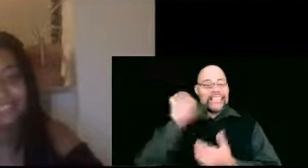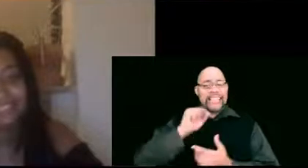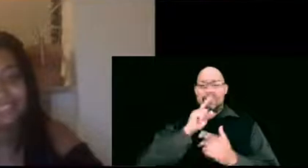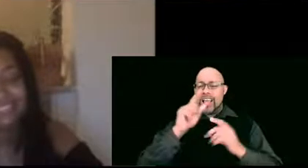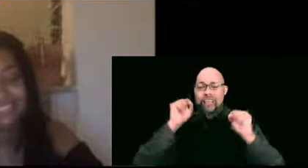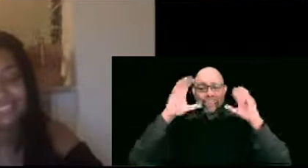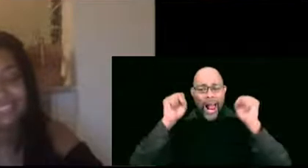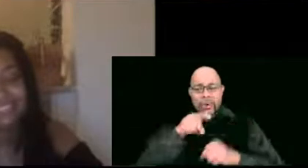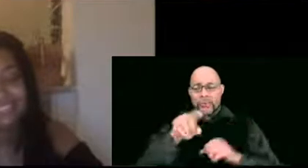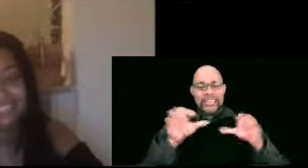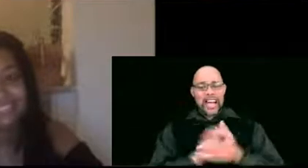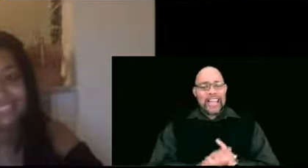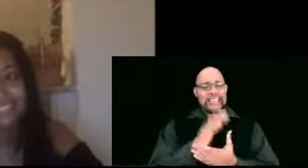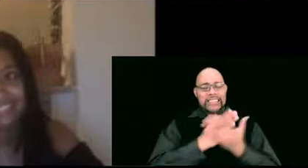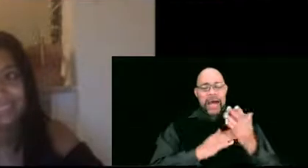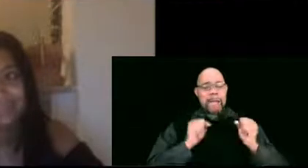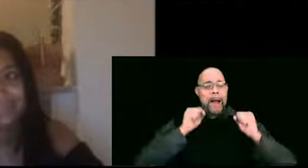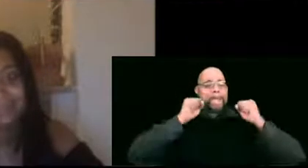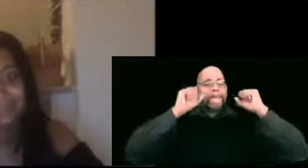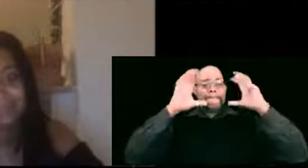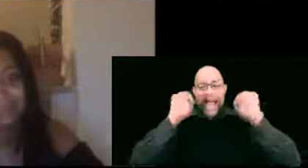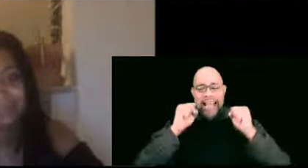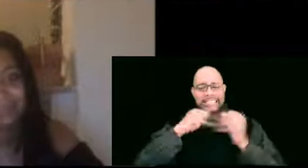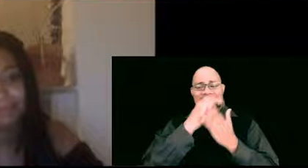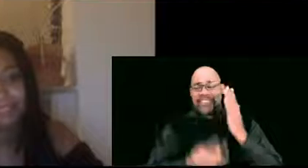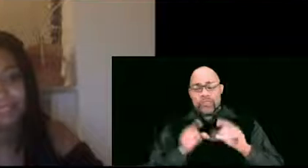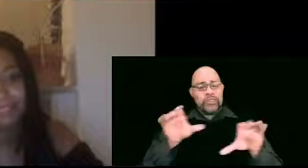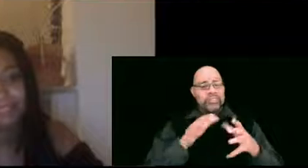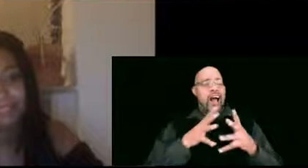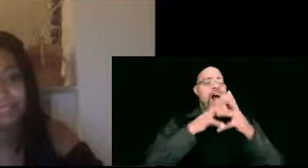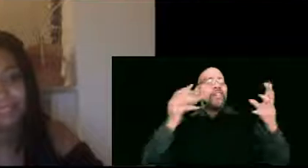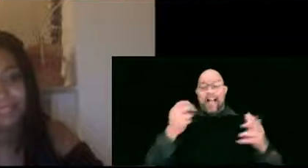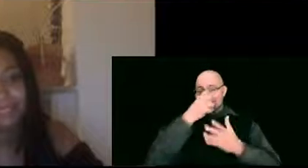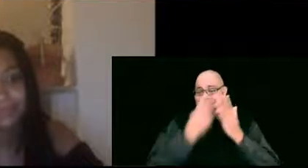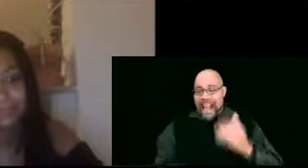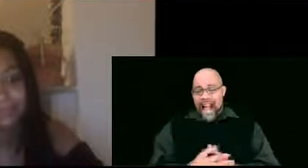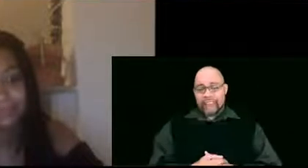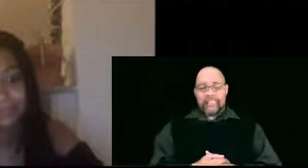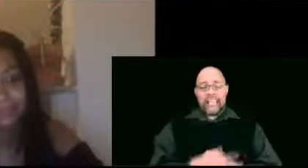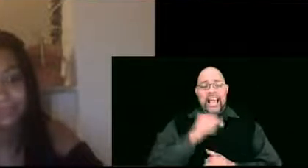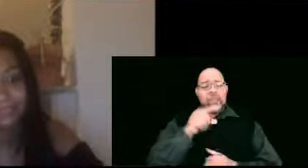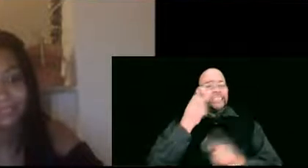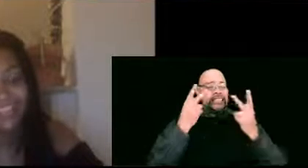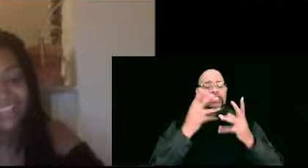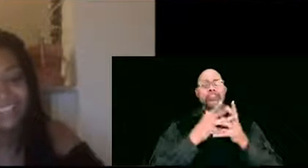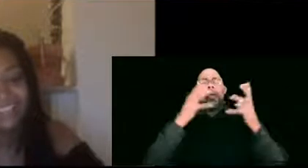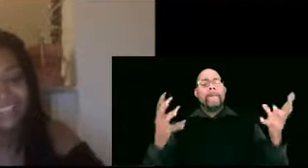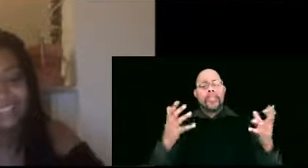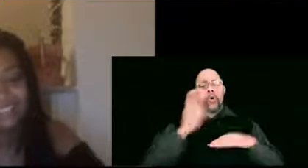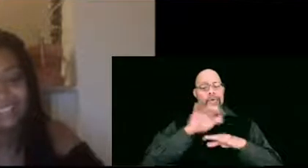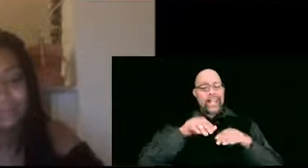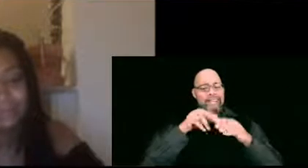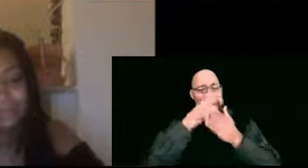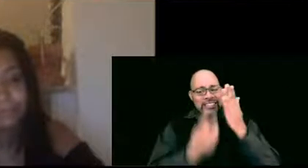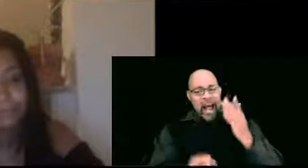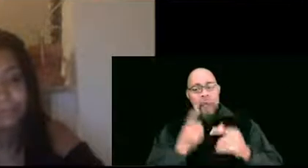That sounds pretty incredible. You've done some amazing dives. You've done a ton of dives, and you've seen so